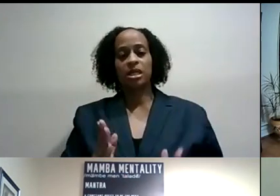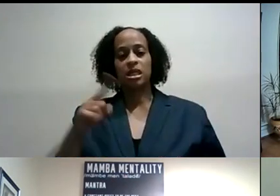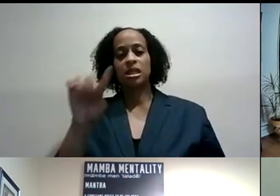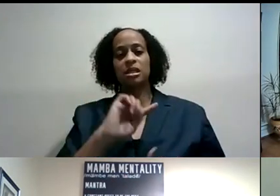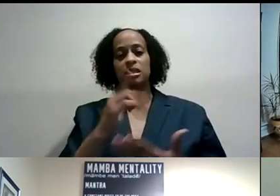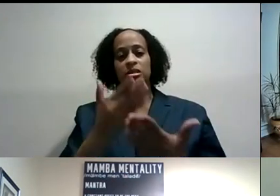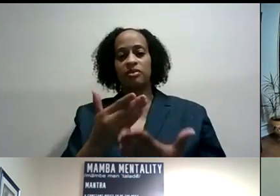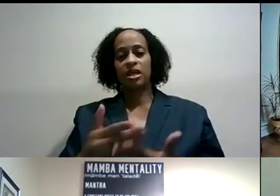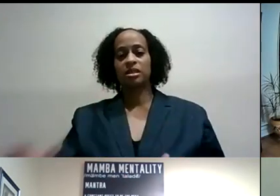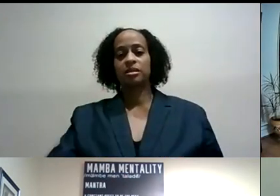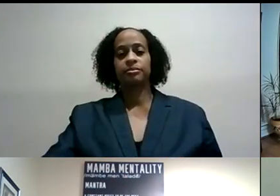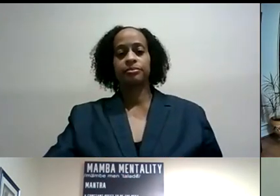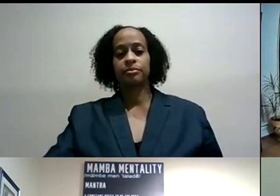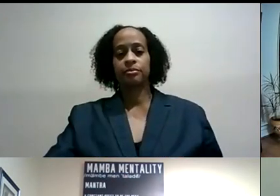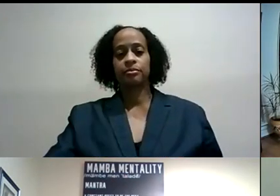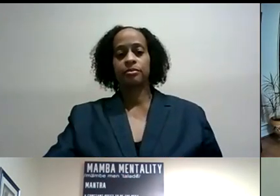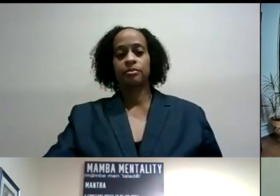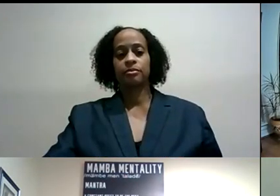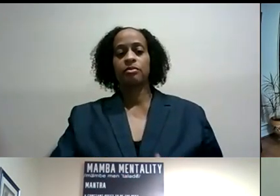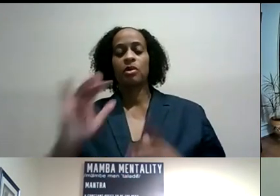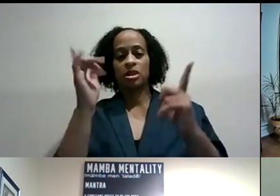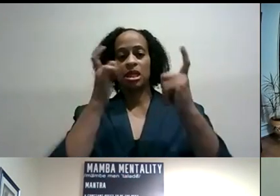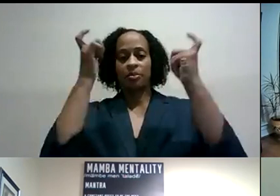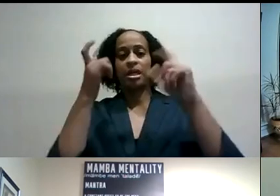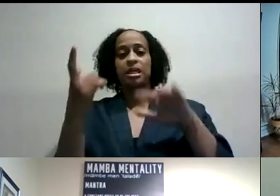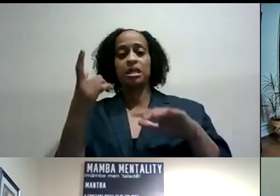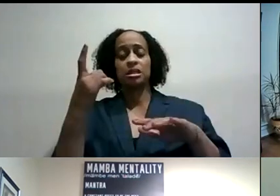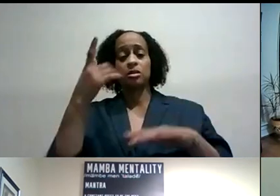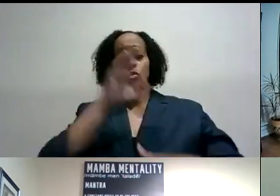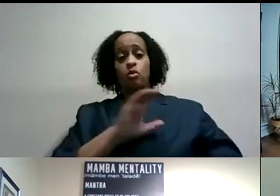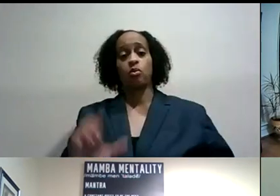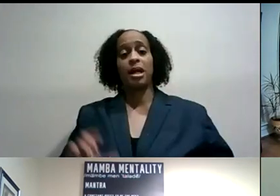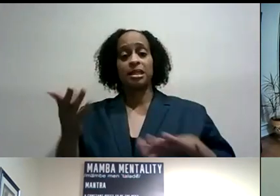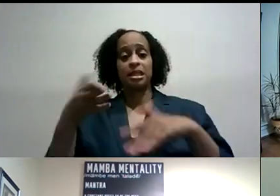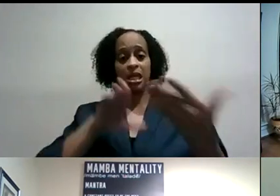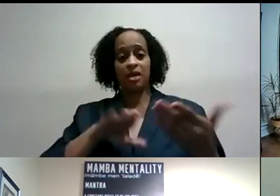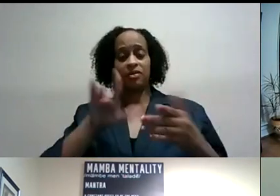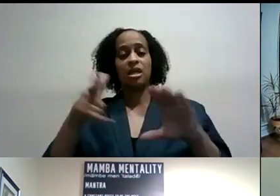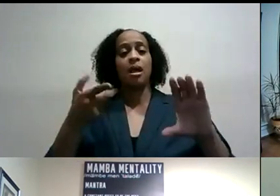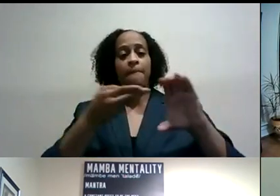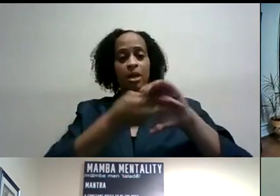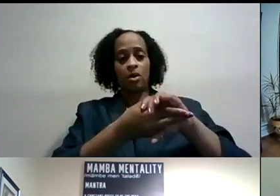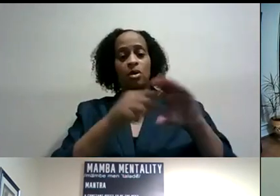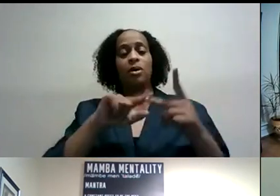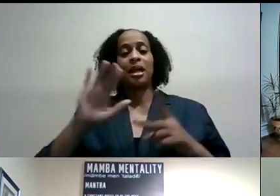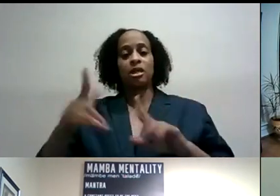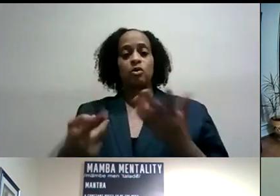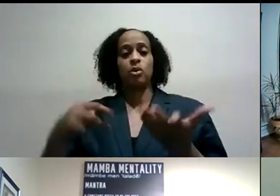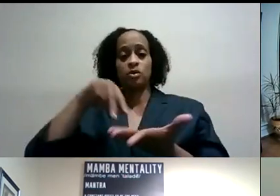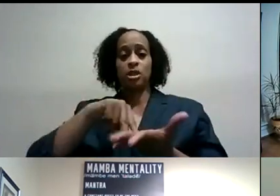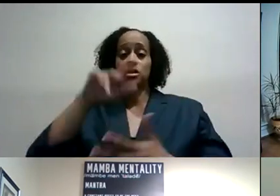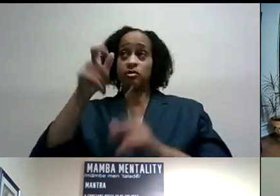fact that we are celebrating Christ's death and burial and resurrection on the